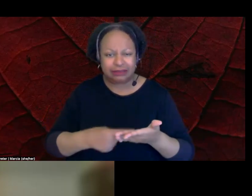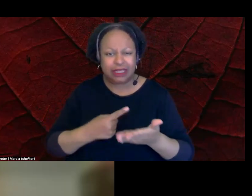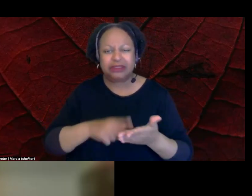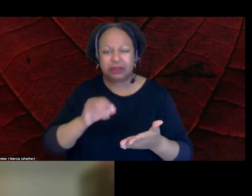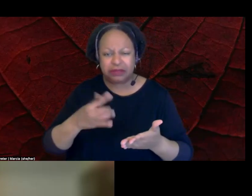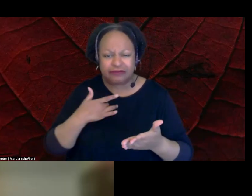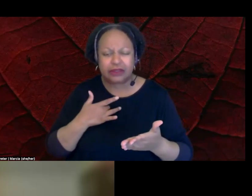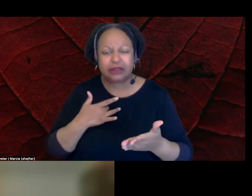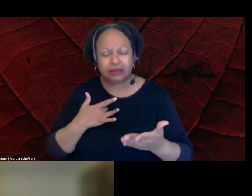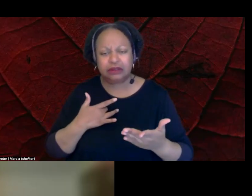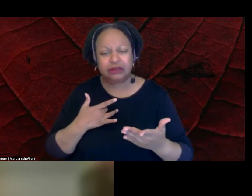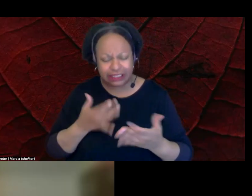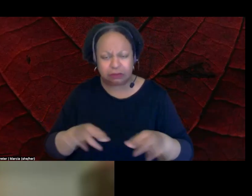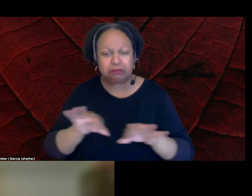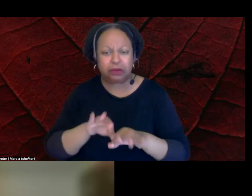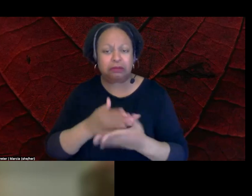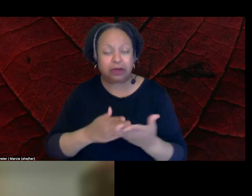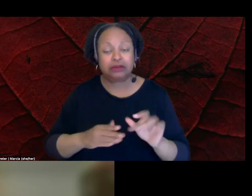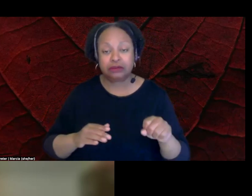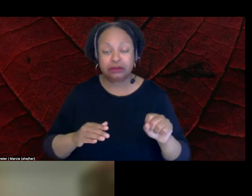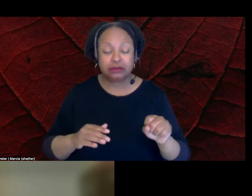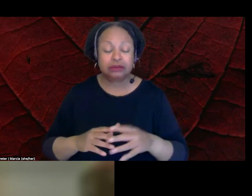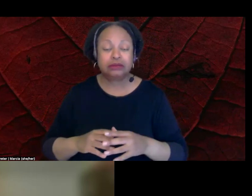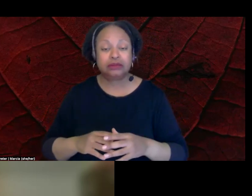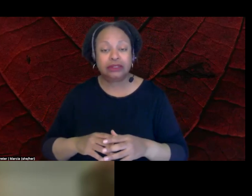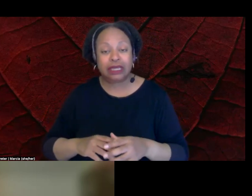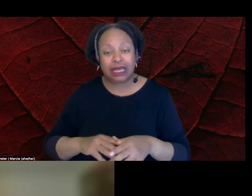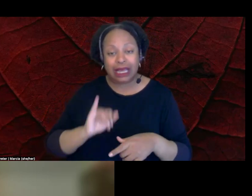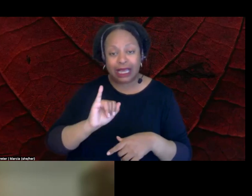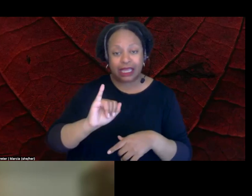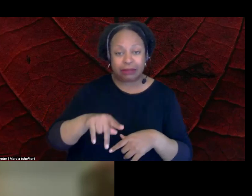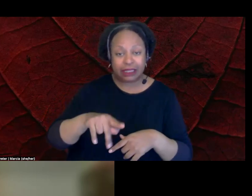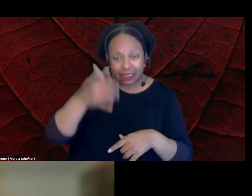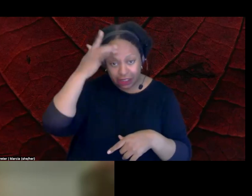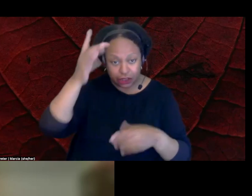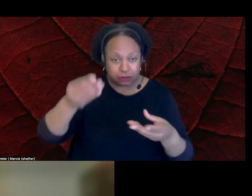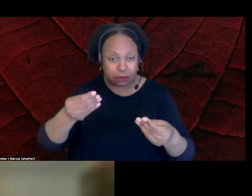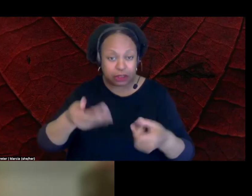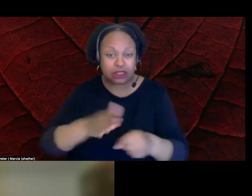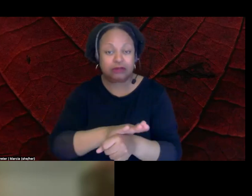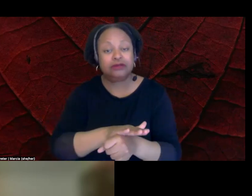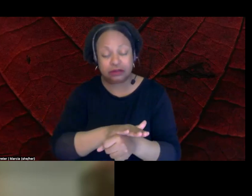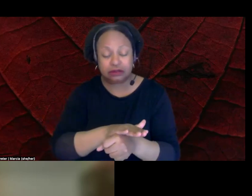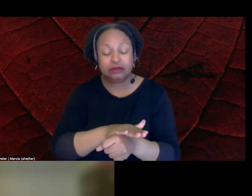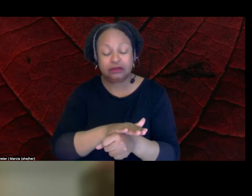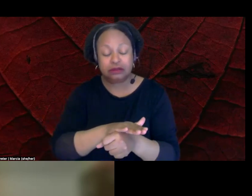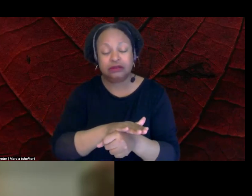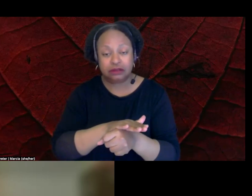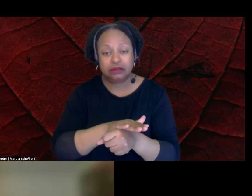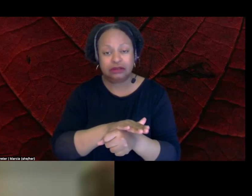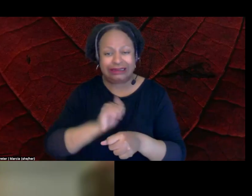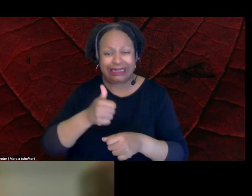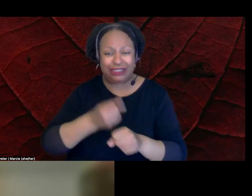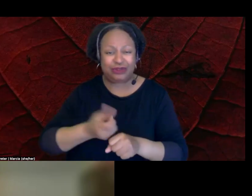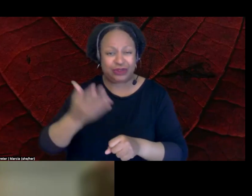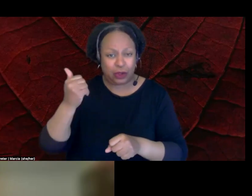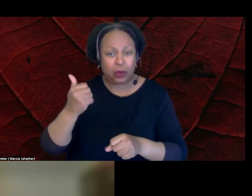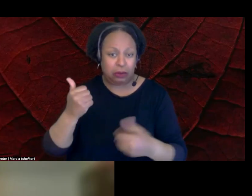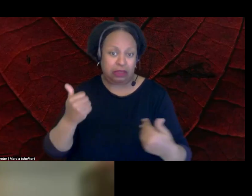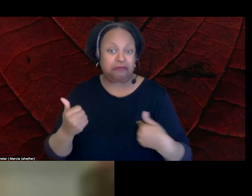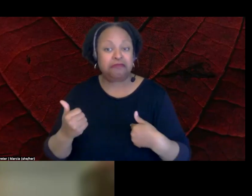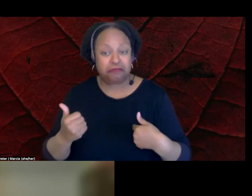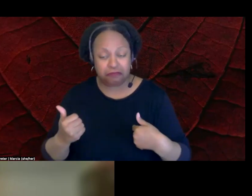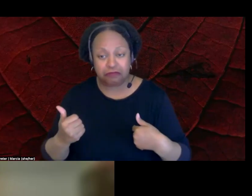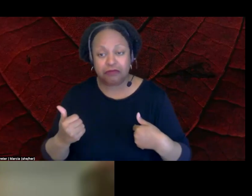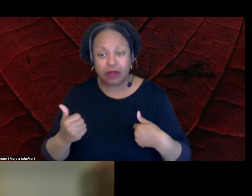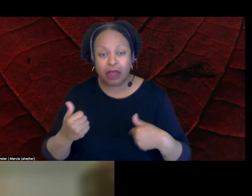be is an important part of it. Intellectual property coverage is something that, I mean, 10 years ago existed, but